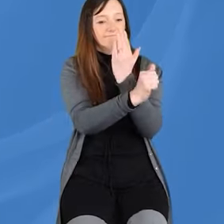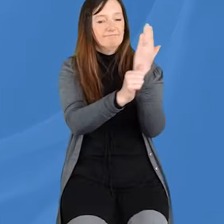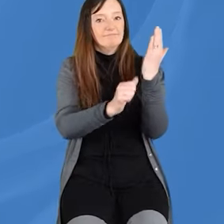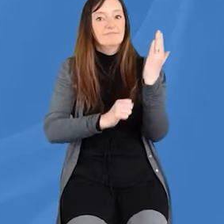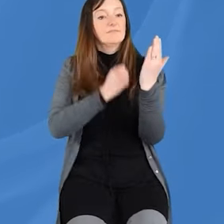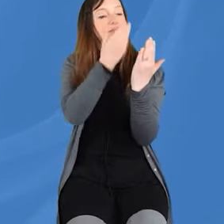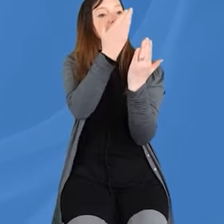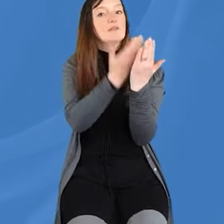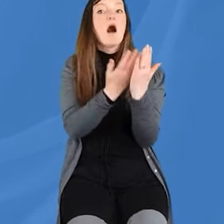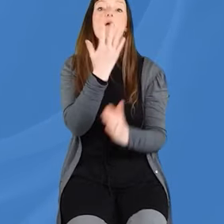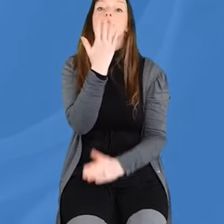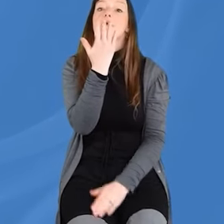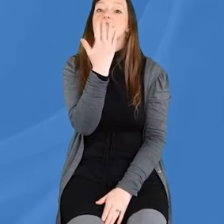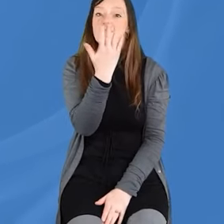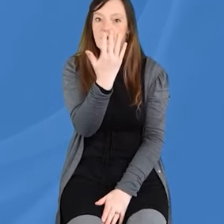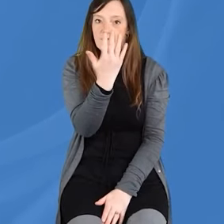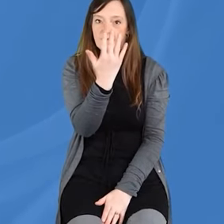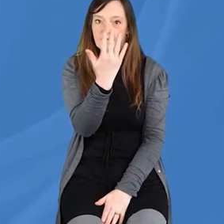Psalm 5.